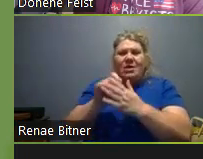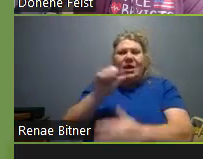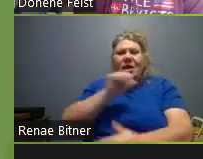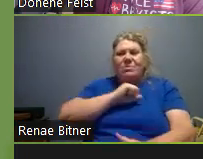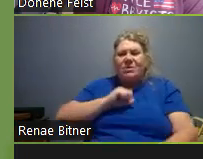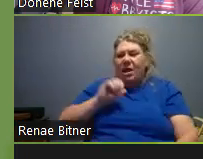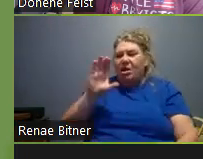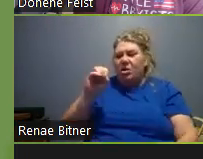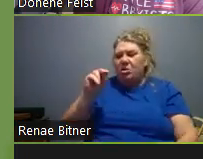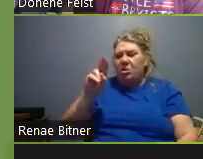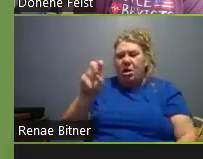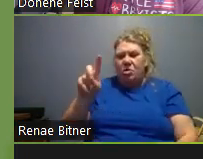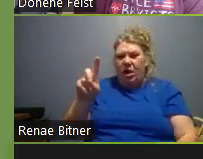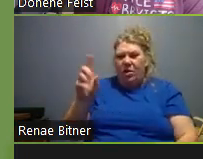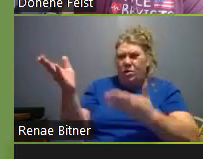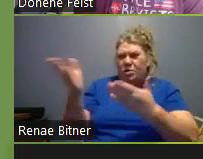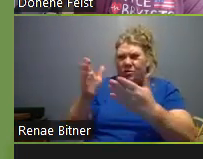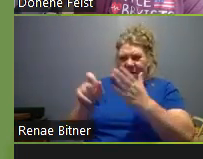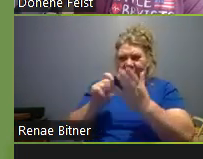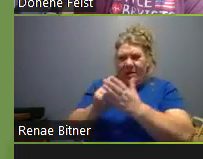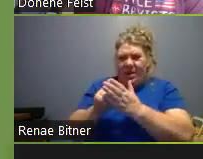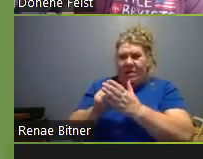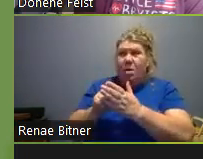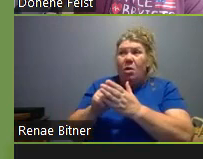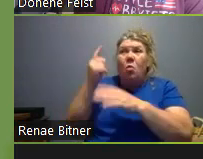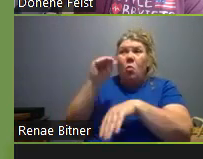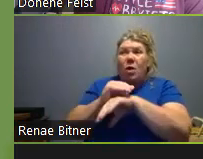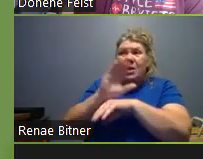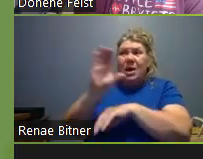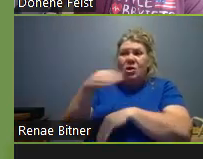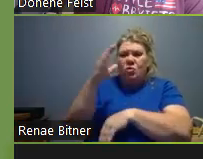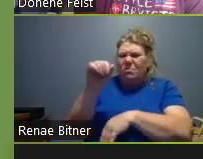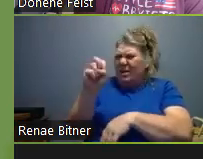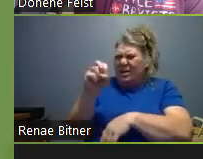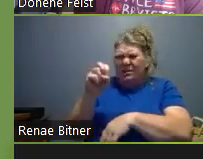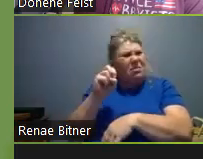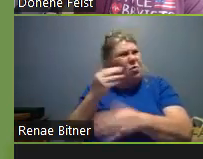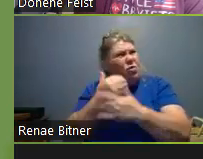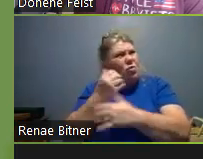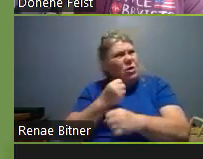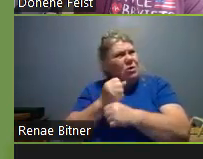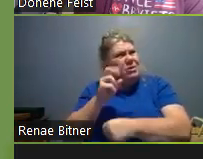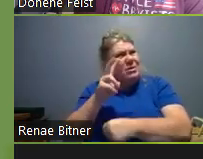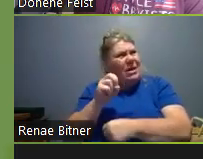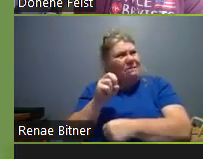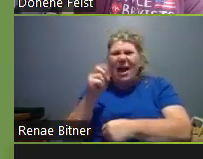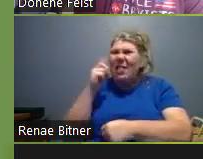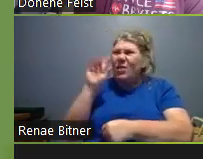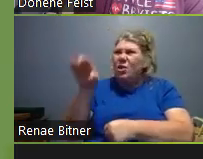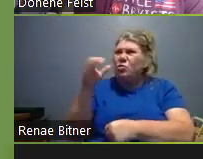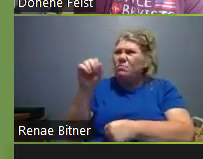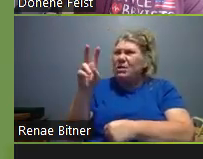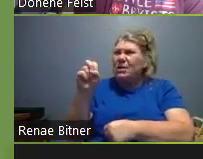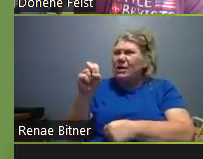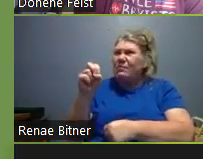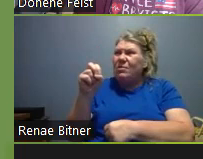in office, and I got a phone call on Christmas Eve, or was it New Year's Eve? I think it was Christmas Eve, before they